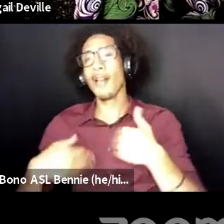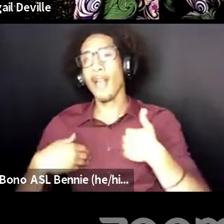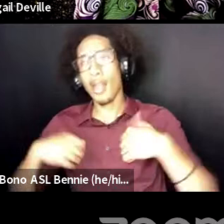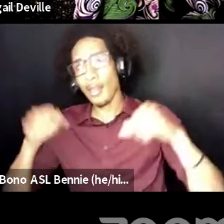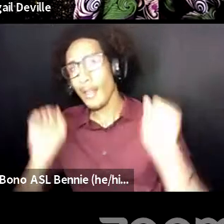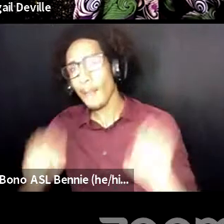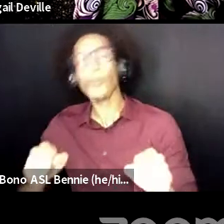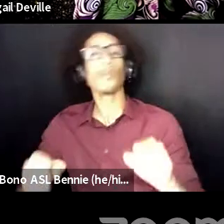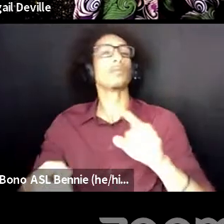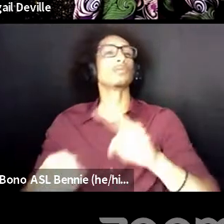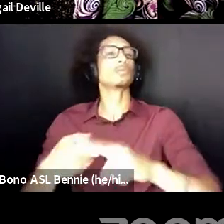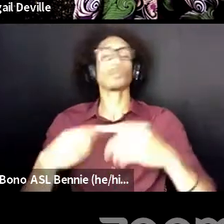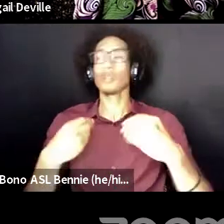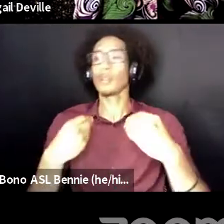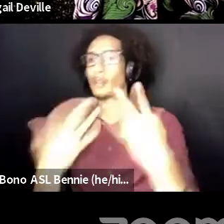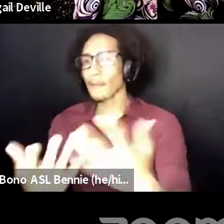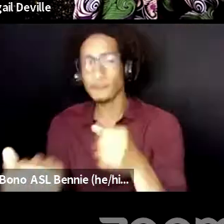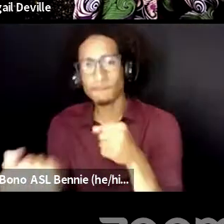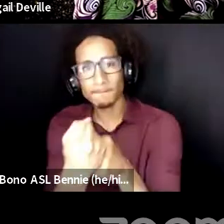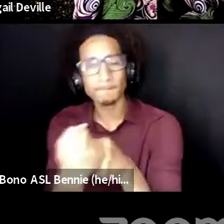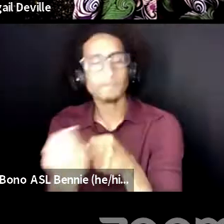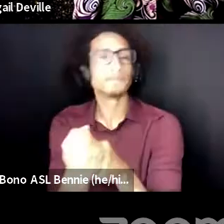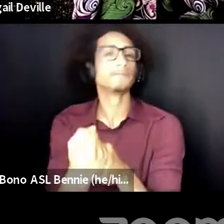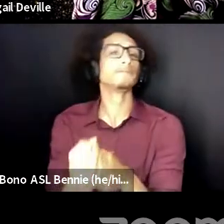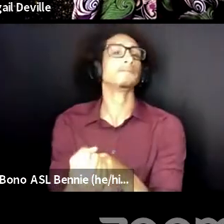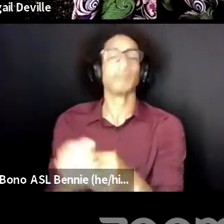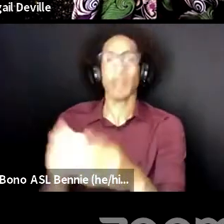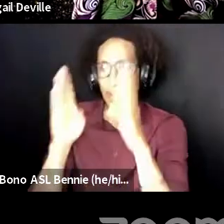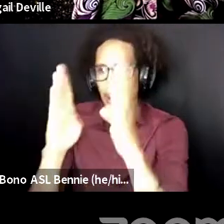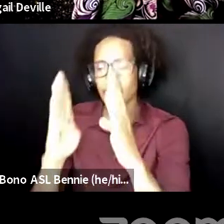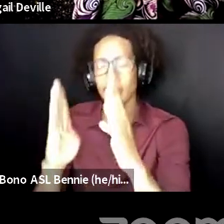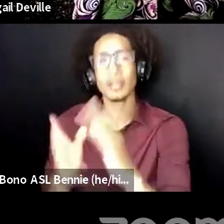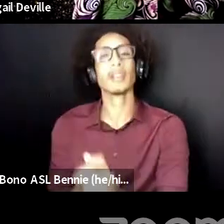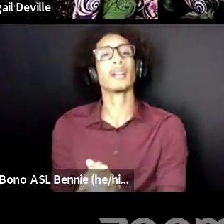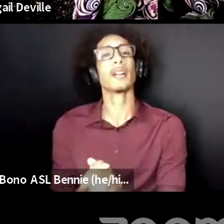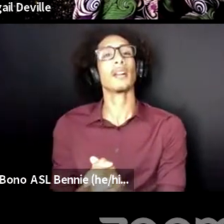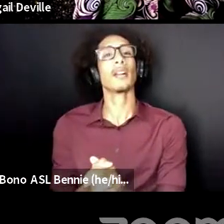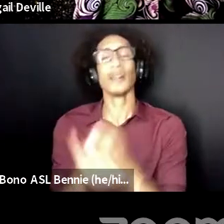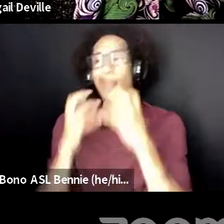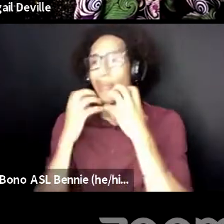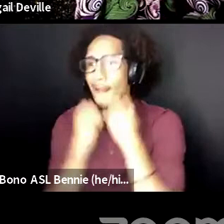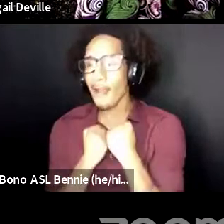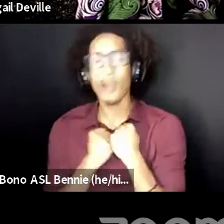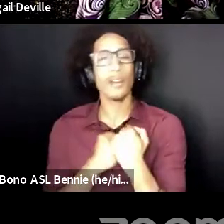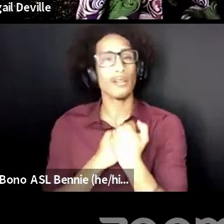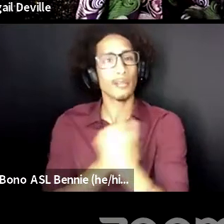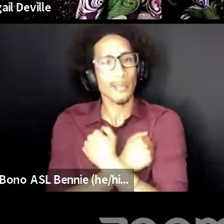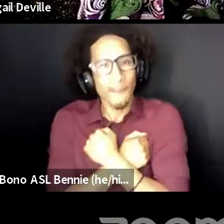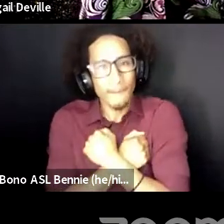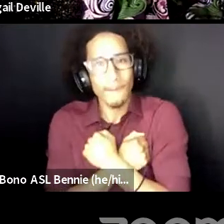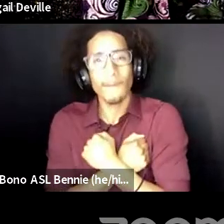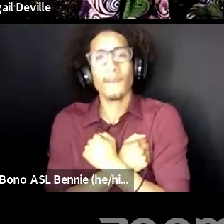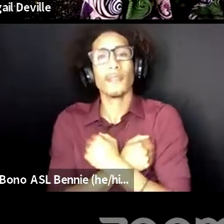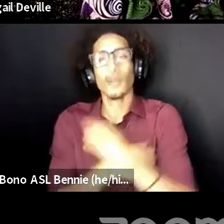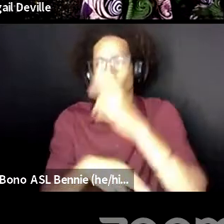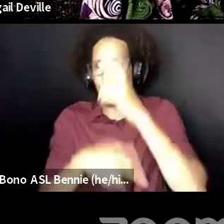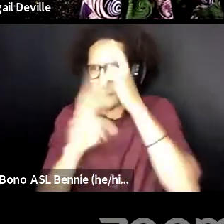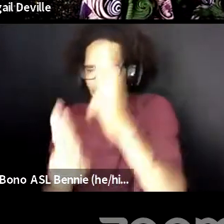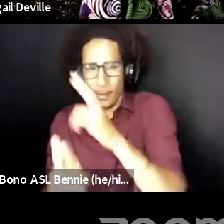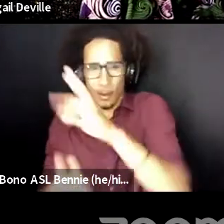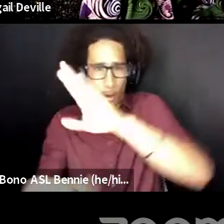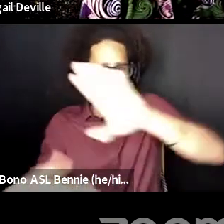resources, attention, care, love, respect that mind